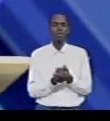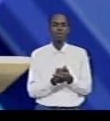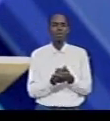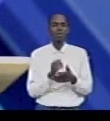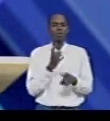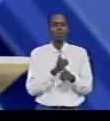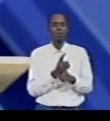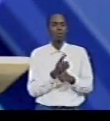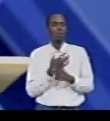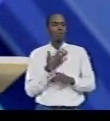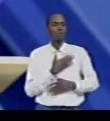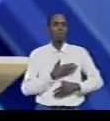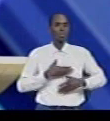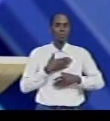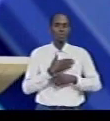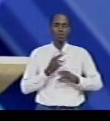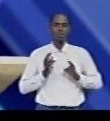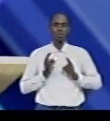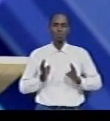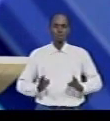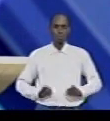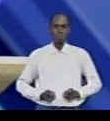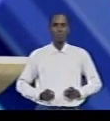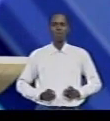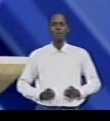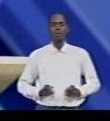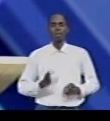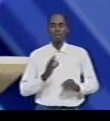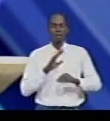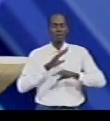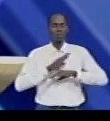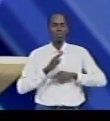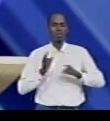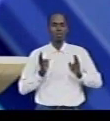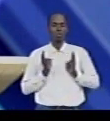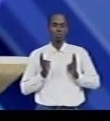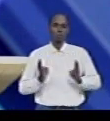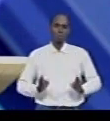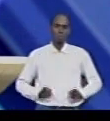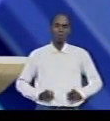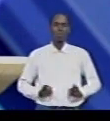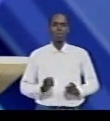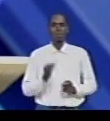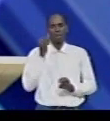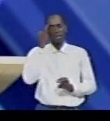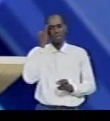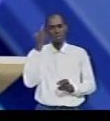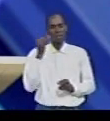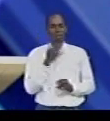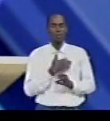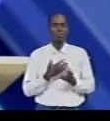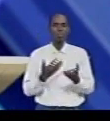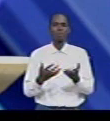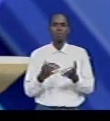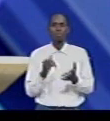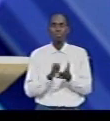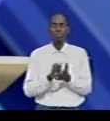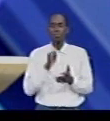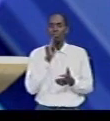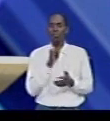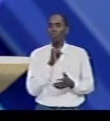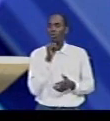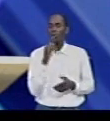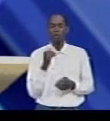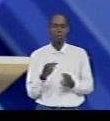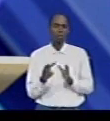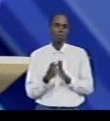men and satisfy human desire and human ideas. That's not the will of